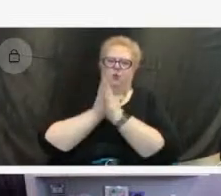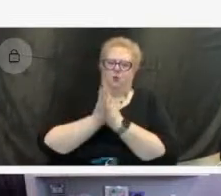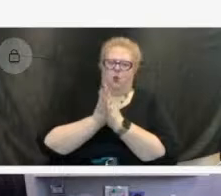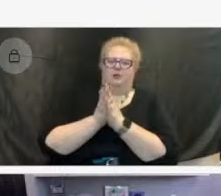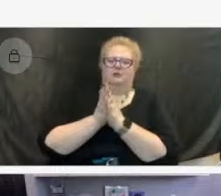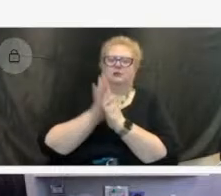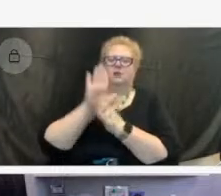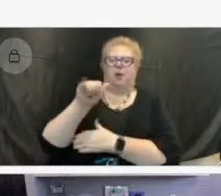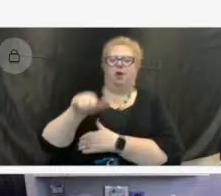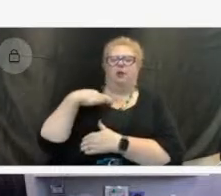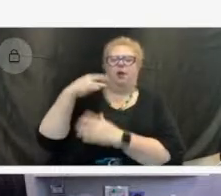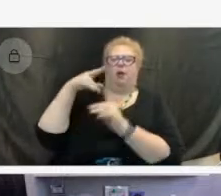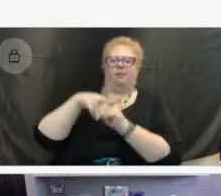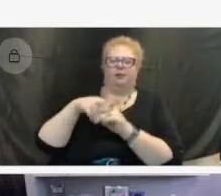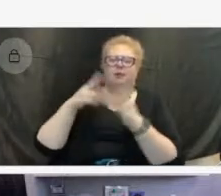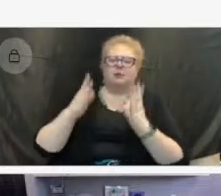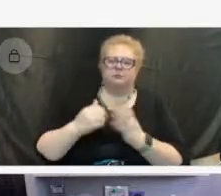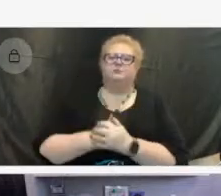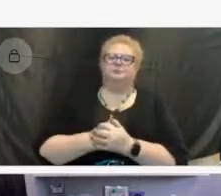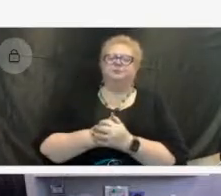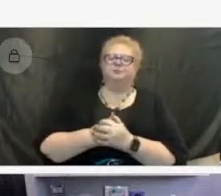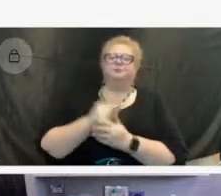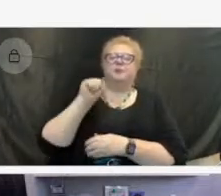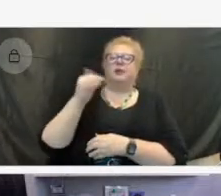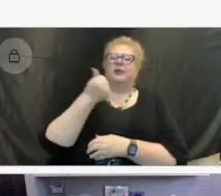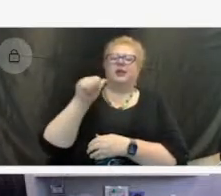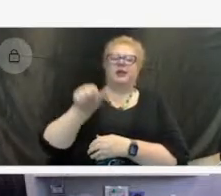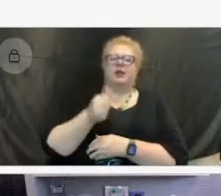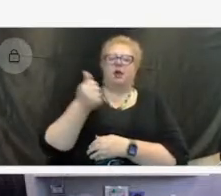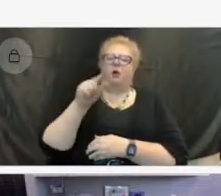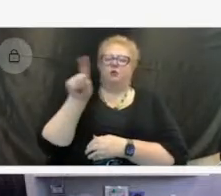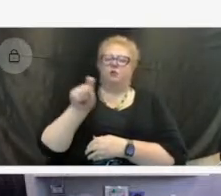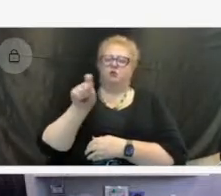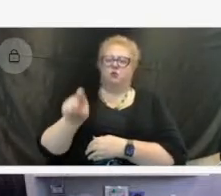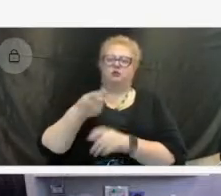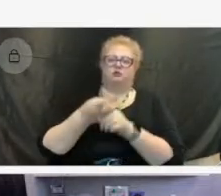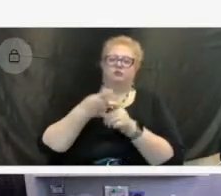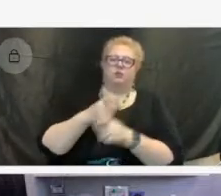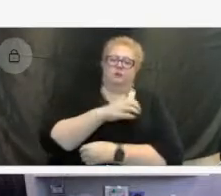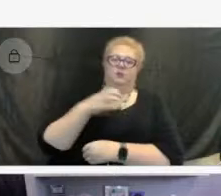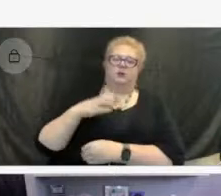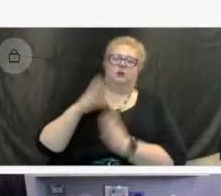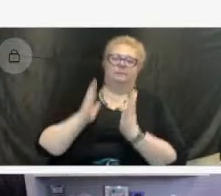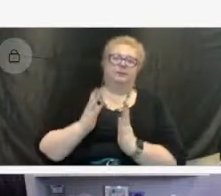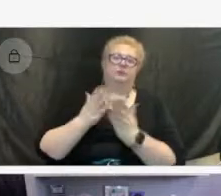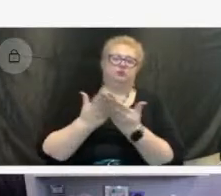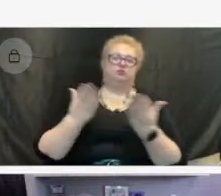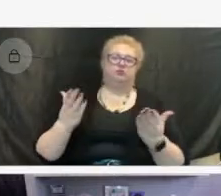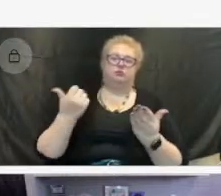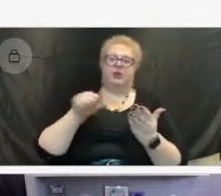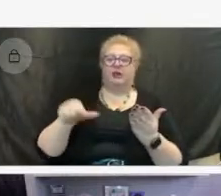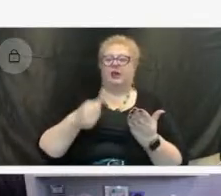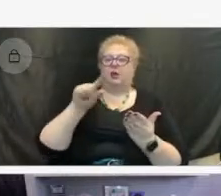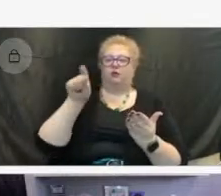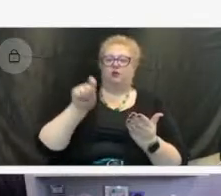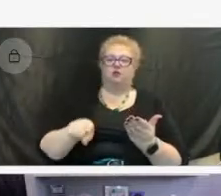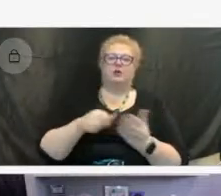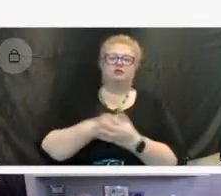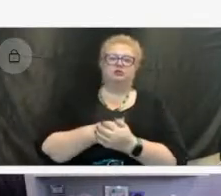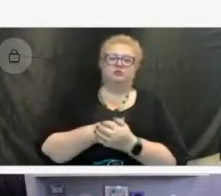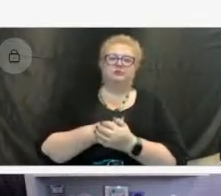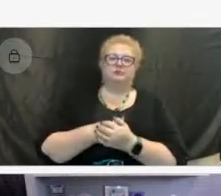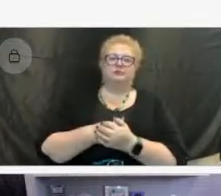And if there's any other questions by the commissioners, do y'all have any? If